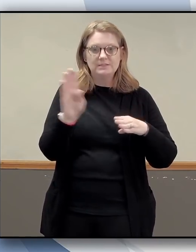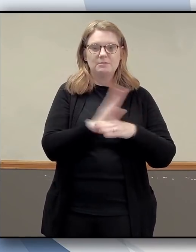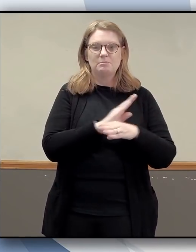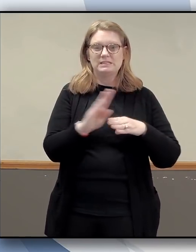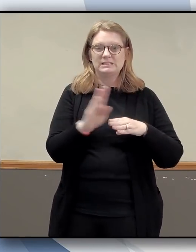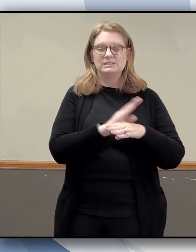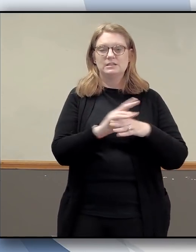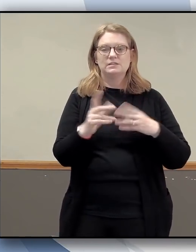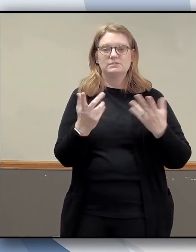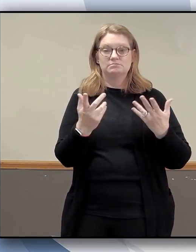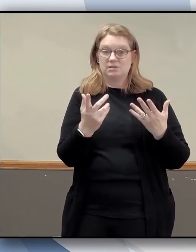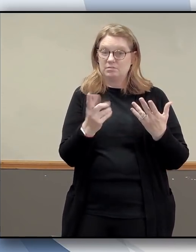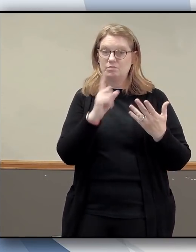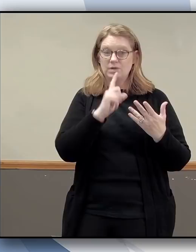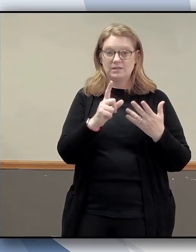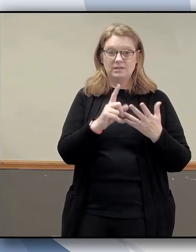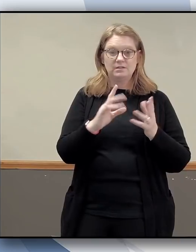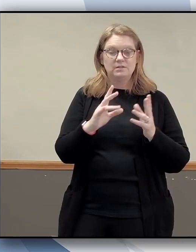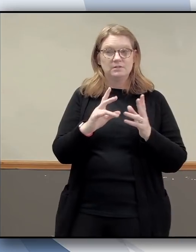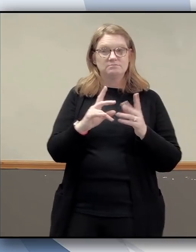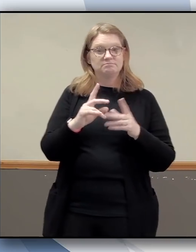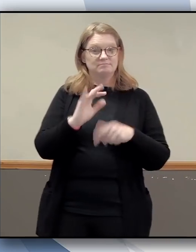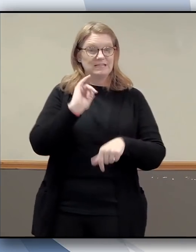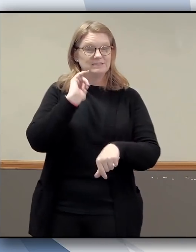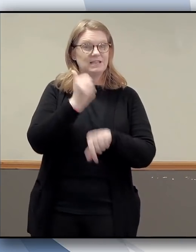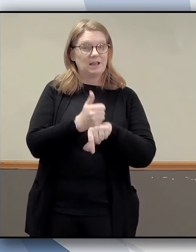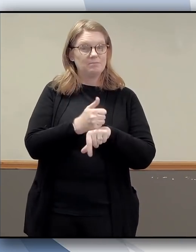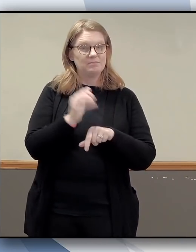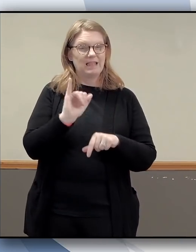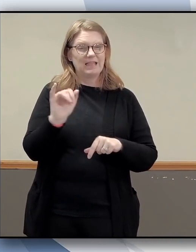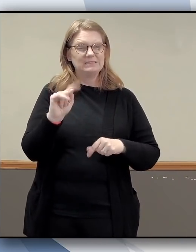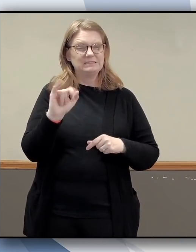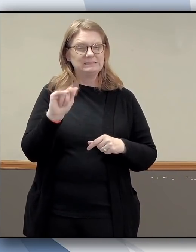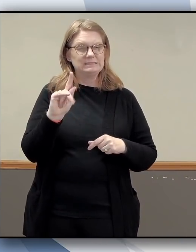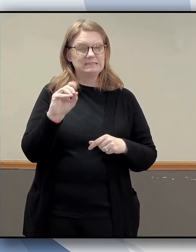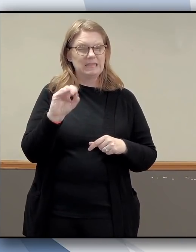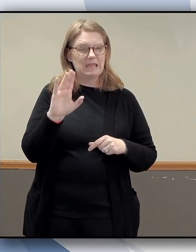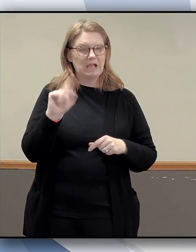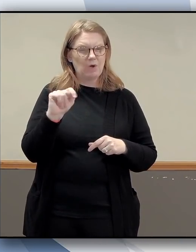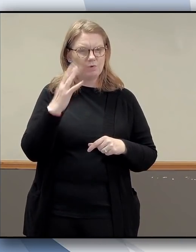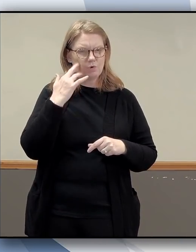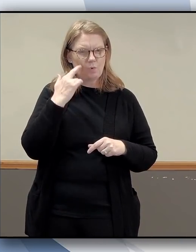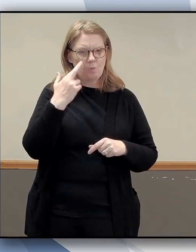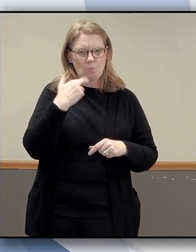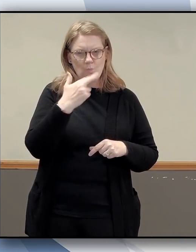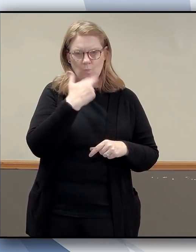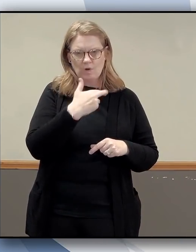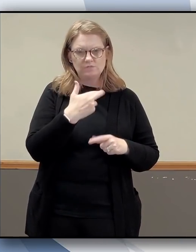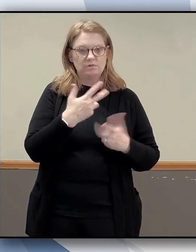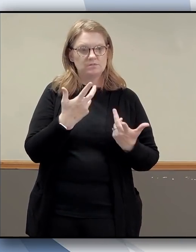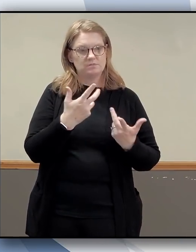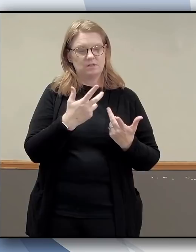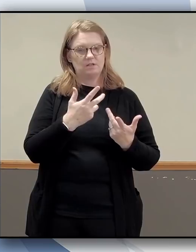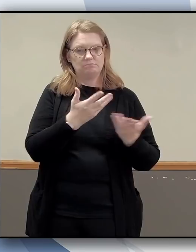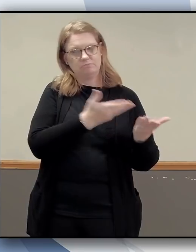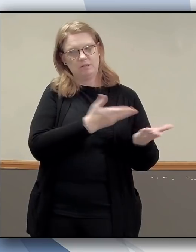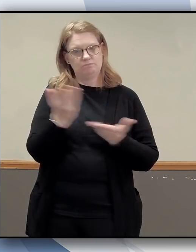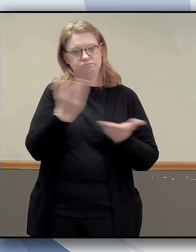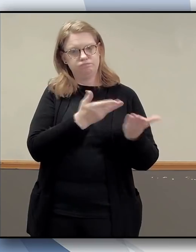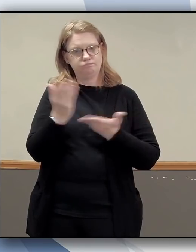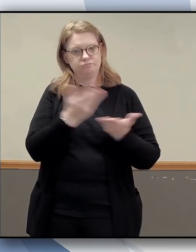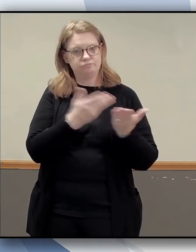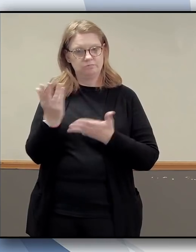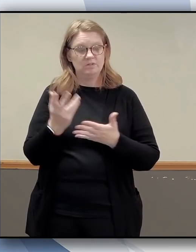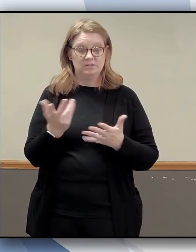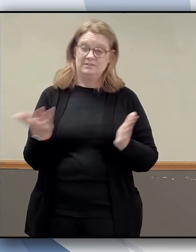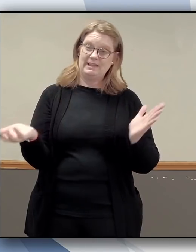robust, takeout type businesses. And I think that, again, that we're back in that. But when